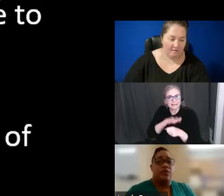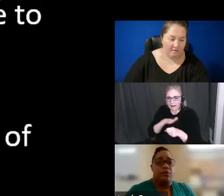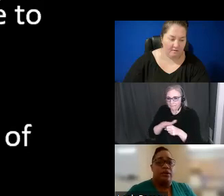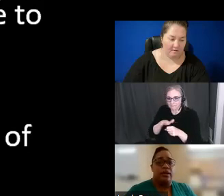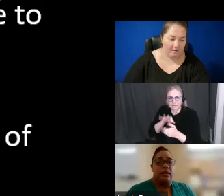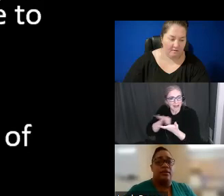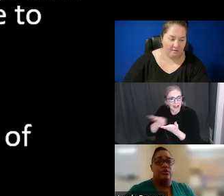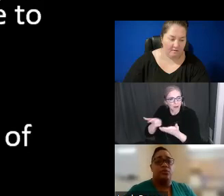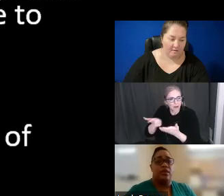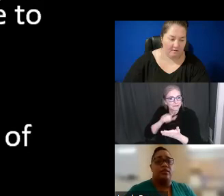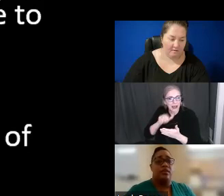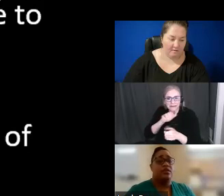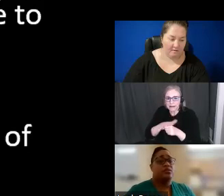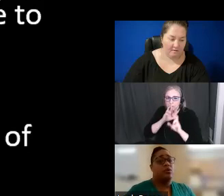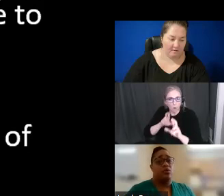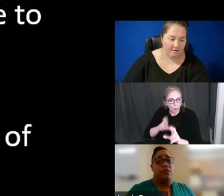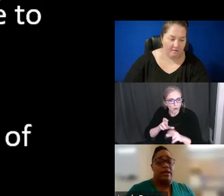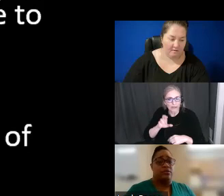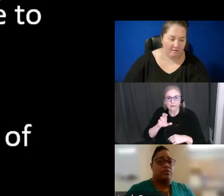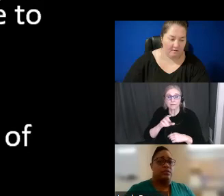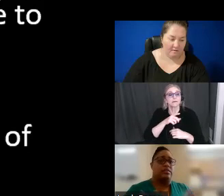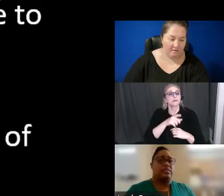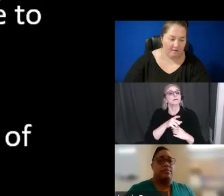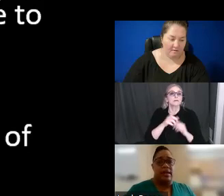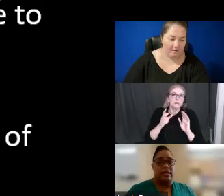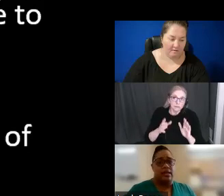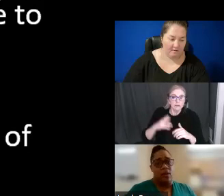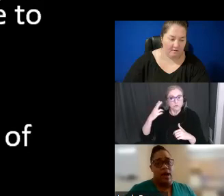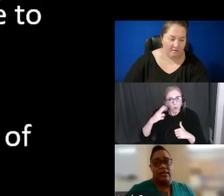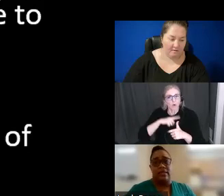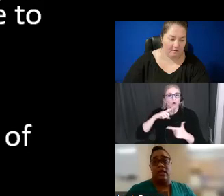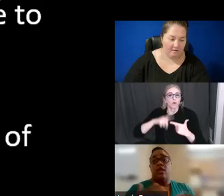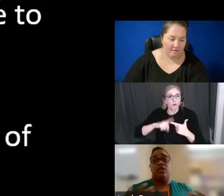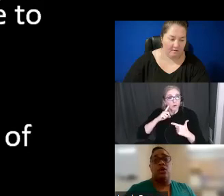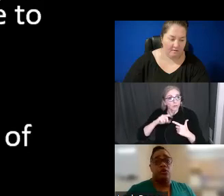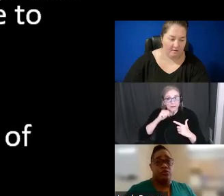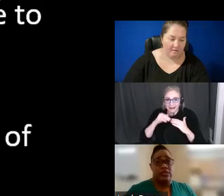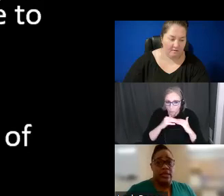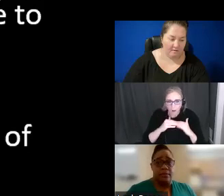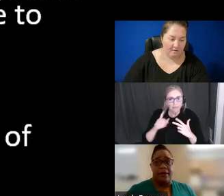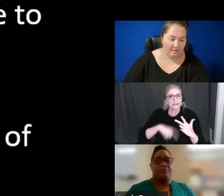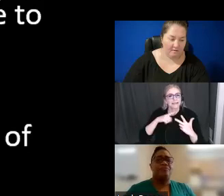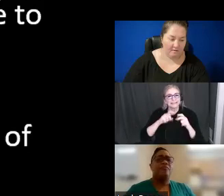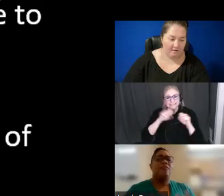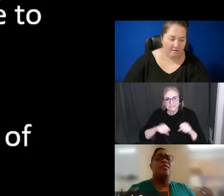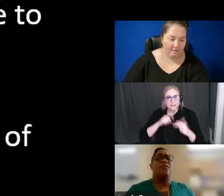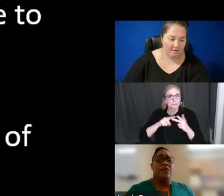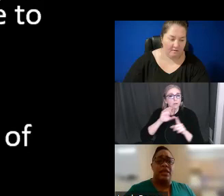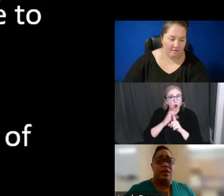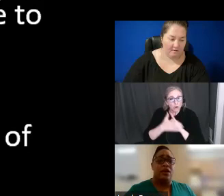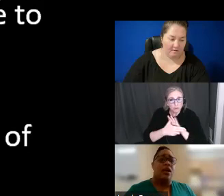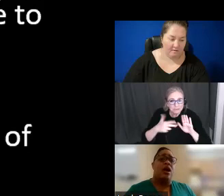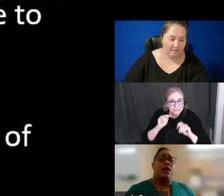so underreporting comes with the historical factors, the systematic inequalities, the cultural stigma,